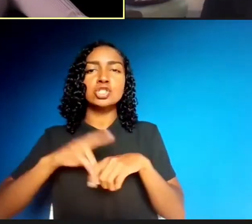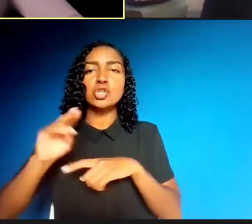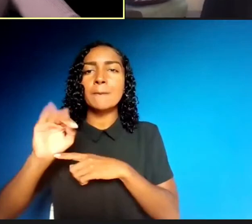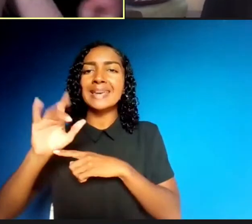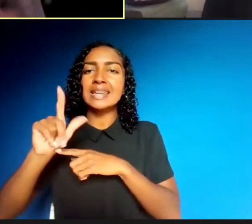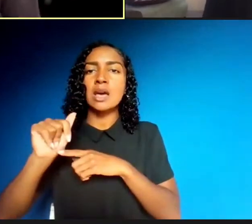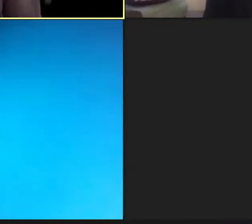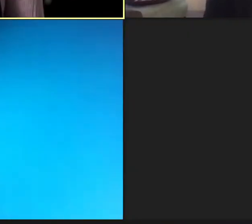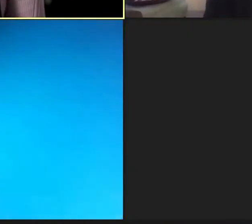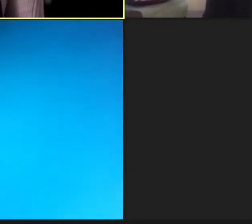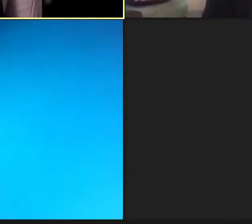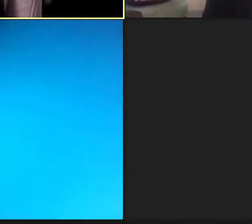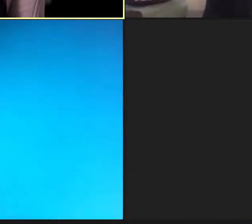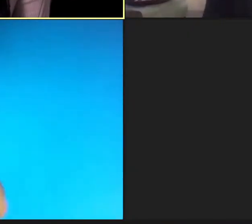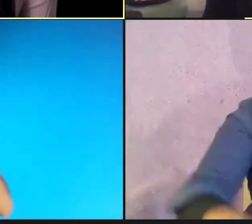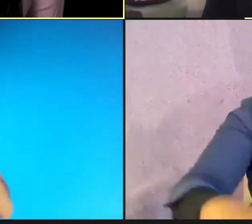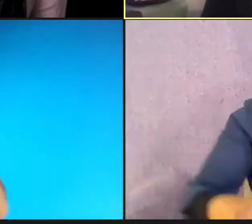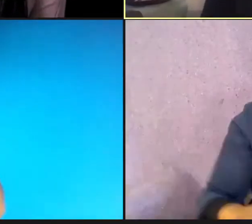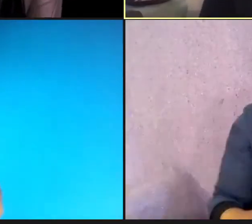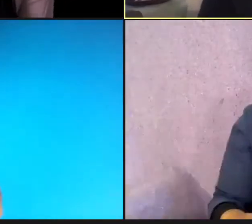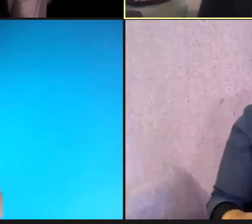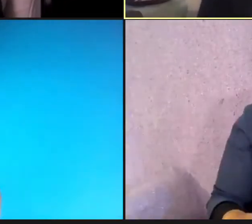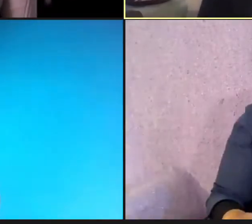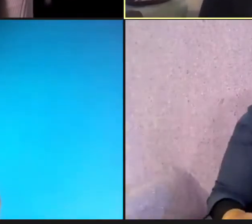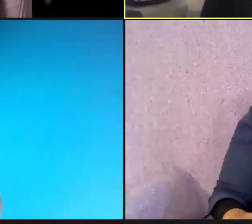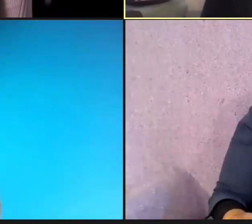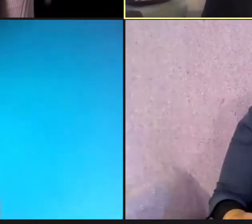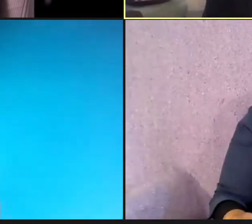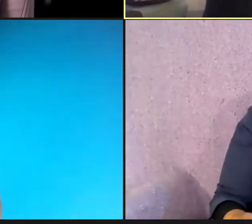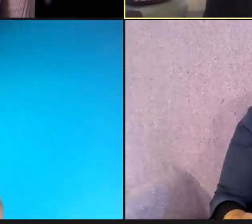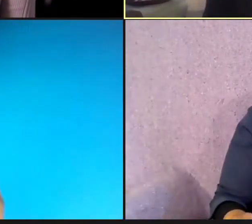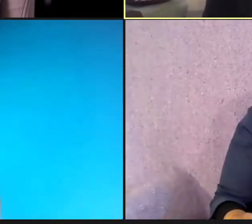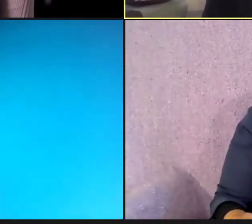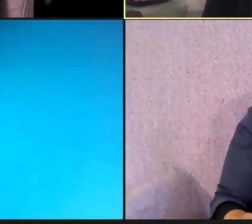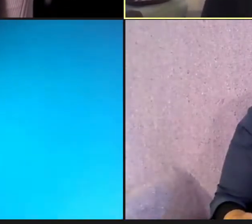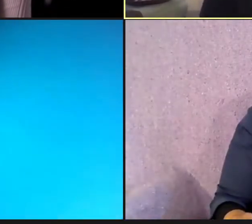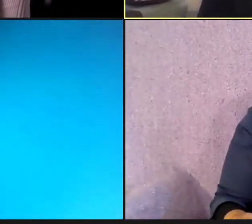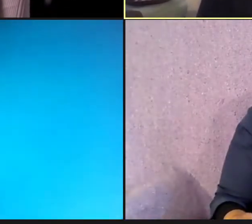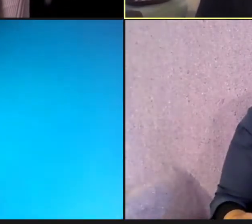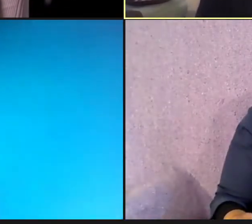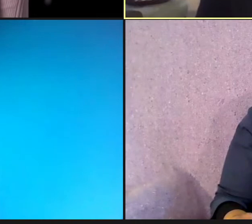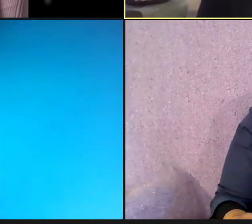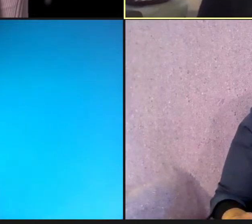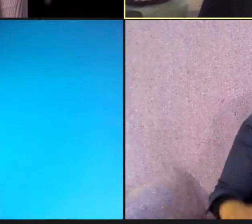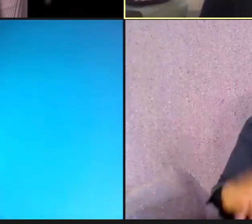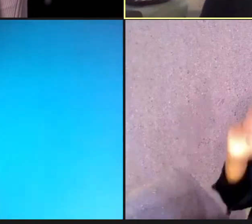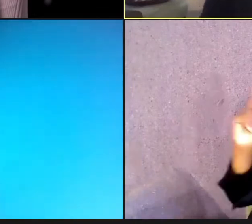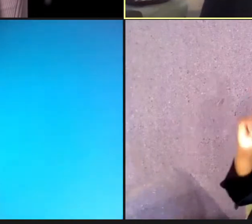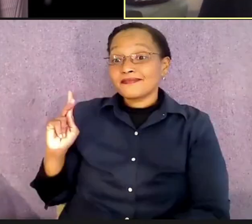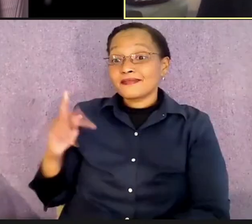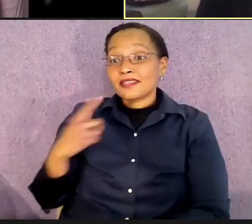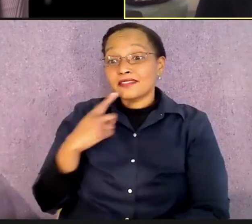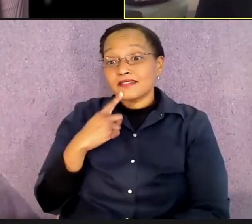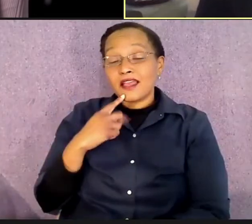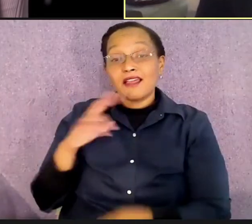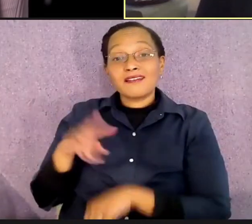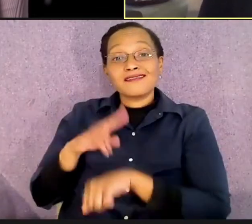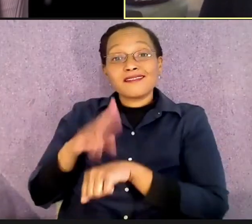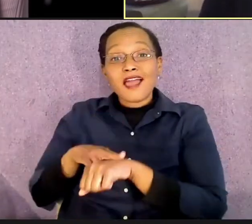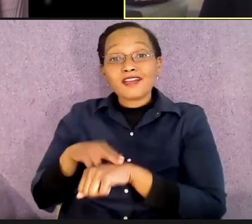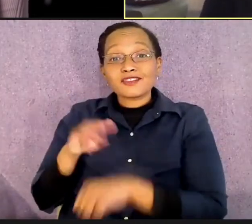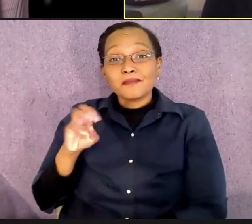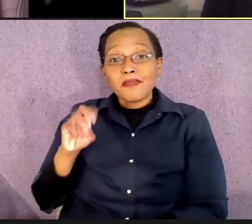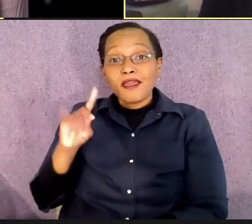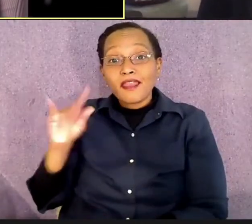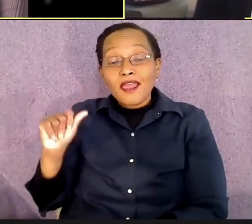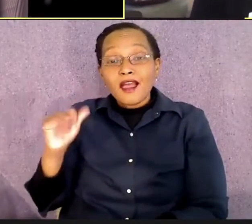getting wrong? I think national media, when they describe any town that is not New York